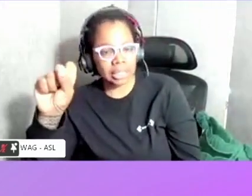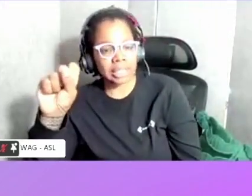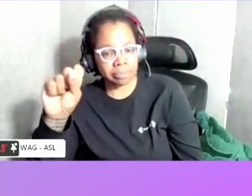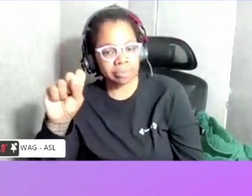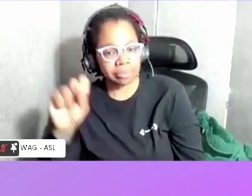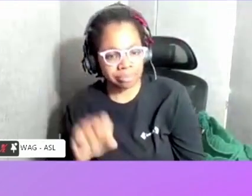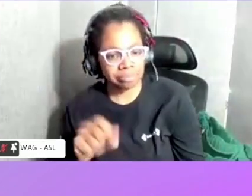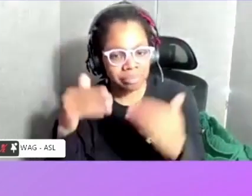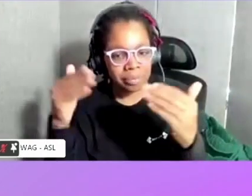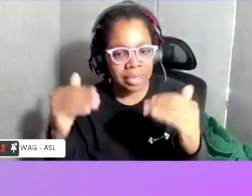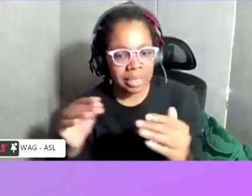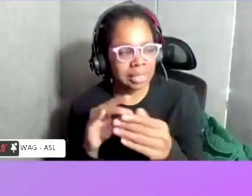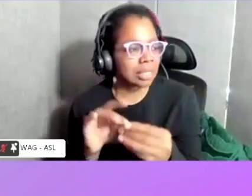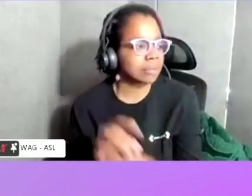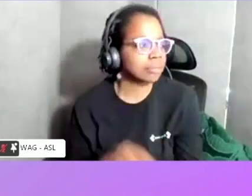Next slide, please.